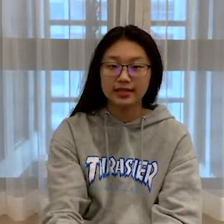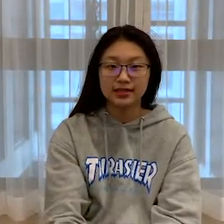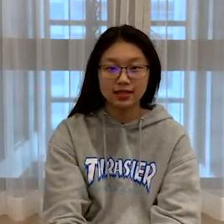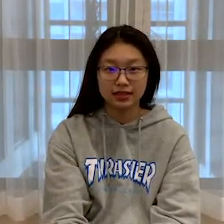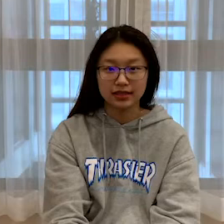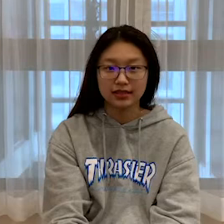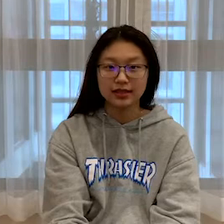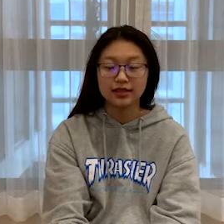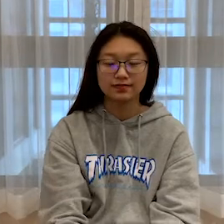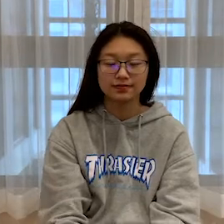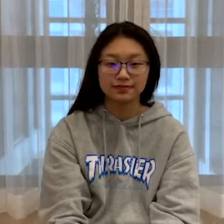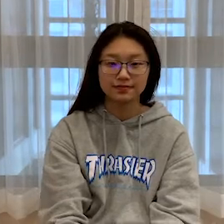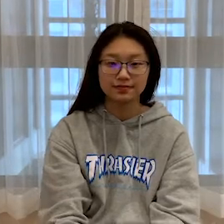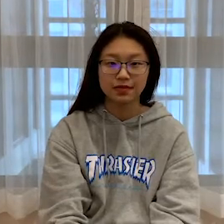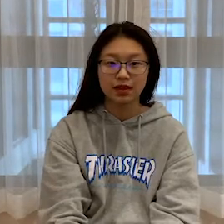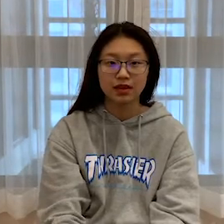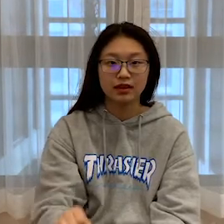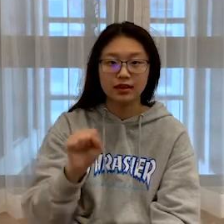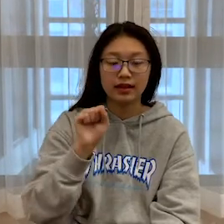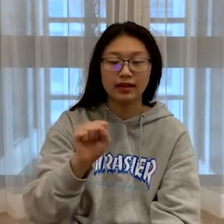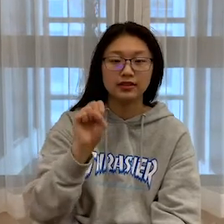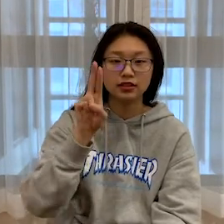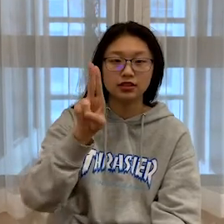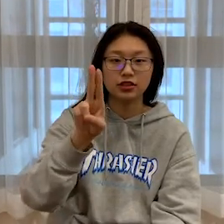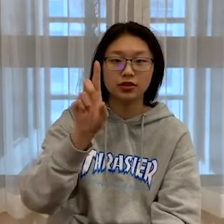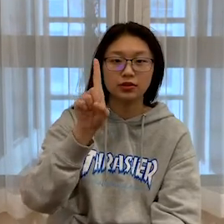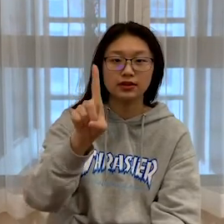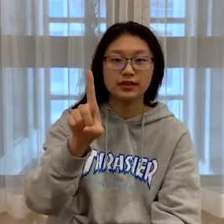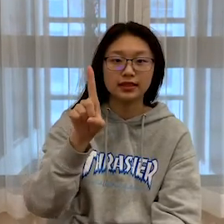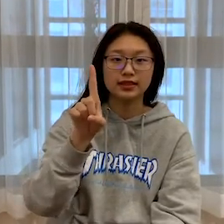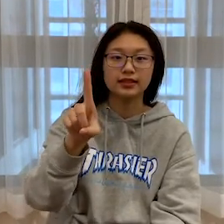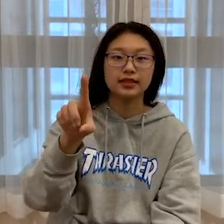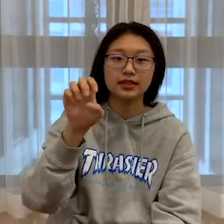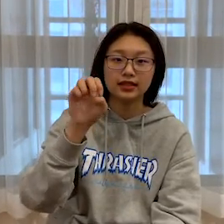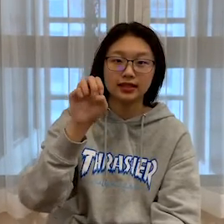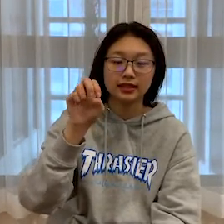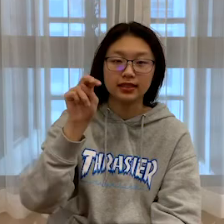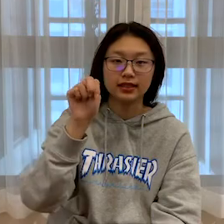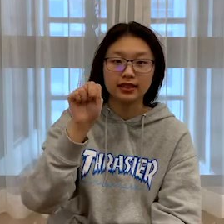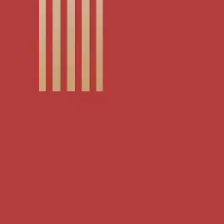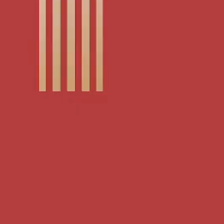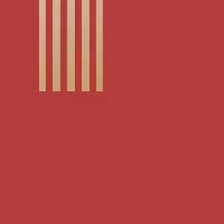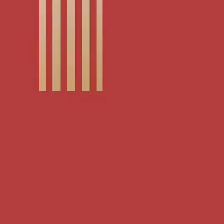Hu Ming Hu An means sometimes bright, sometimes dark.